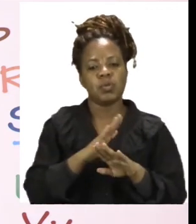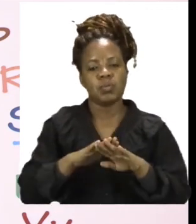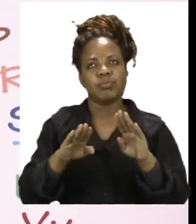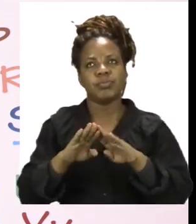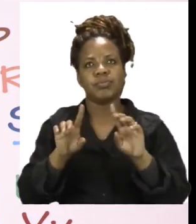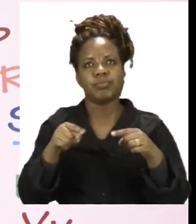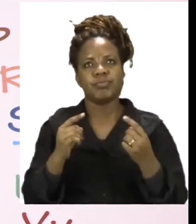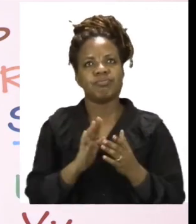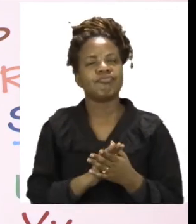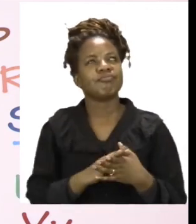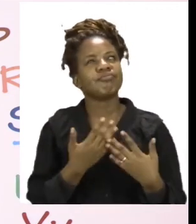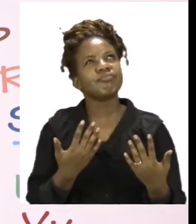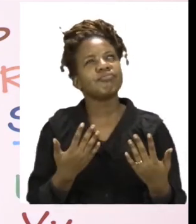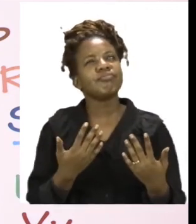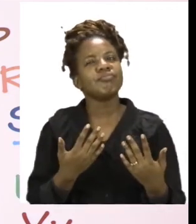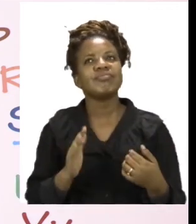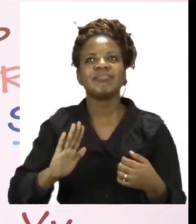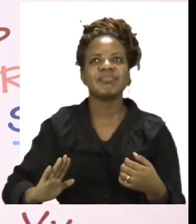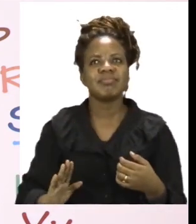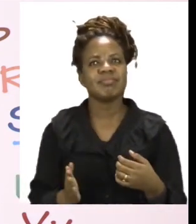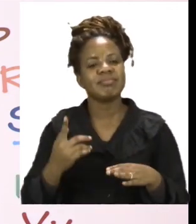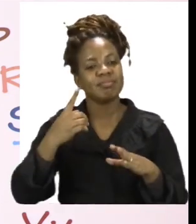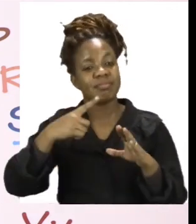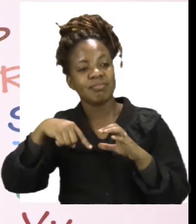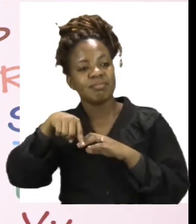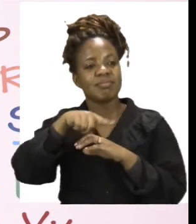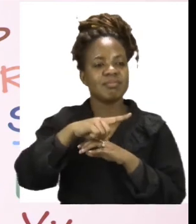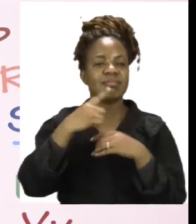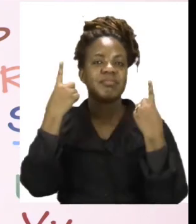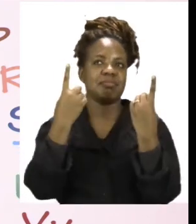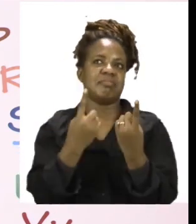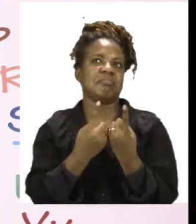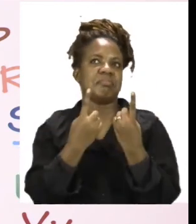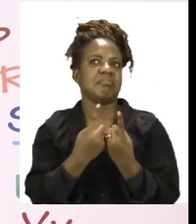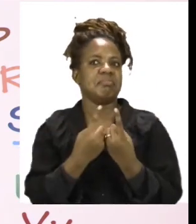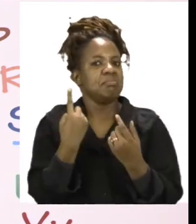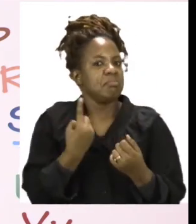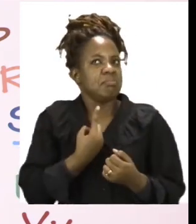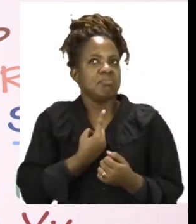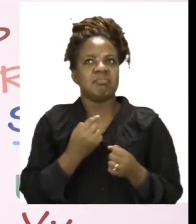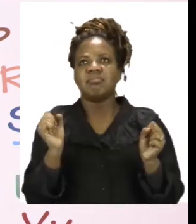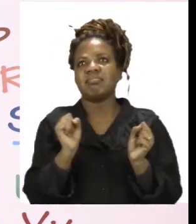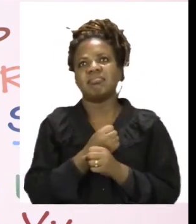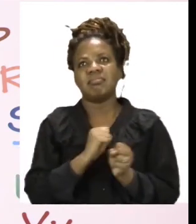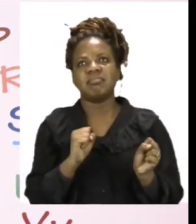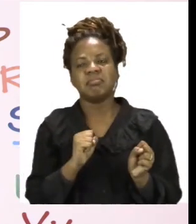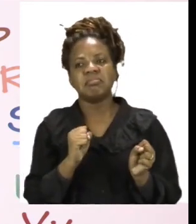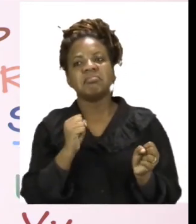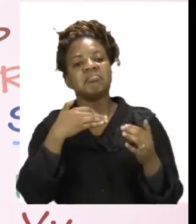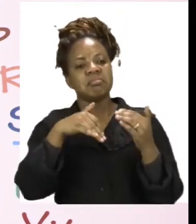want to go outside and play, but I can't do that alone. Is Zashi around?